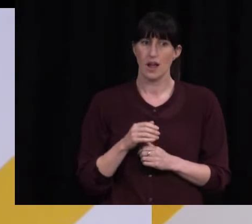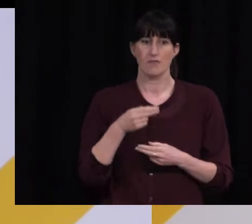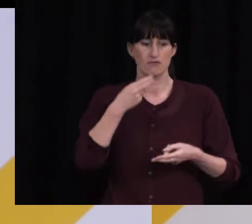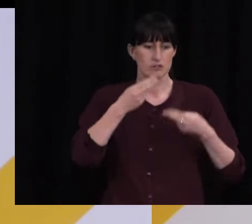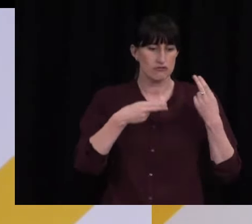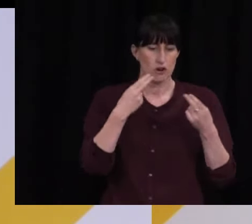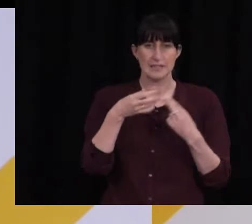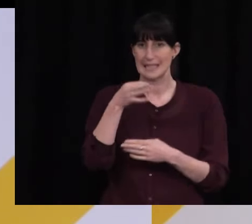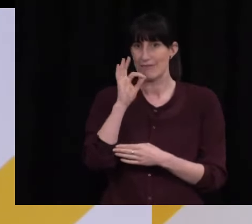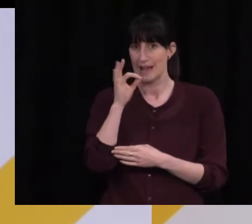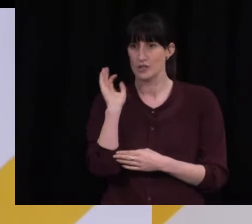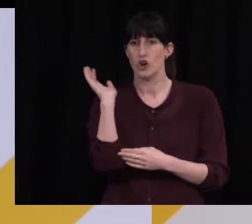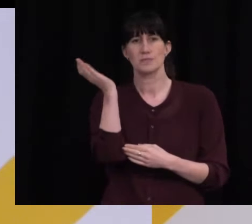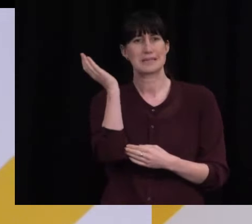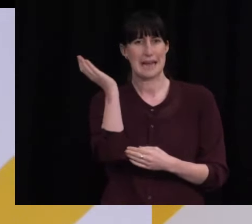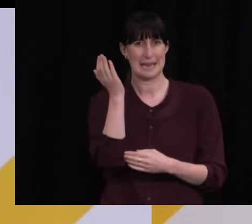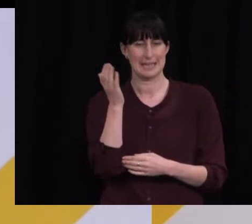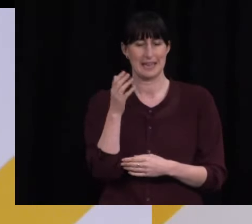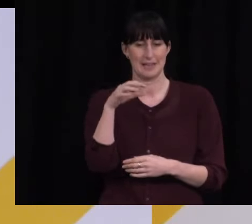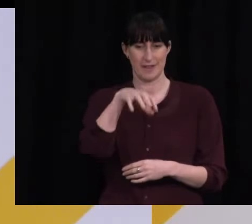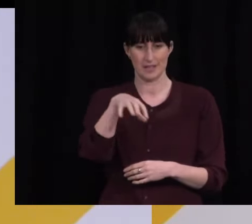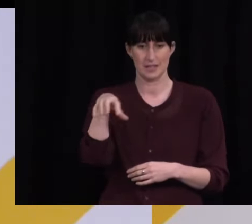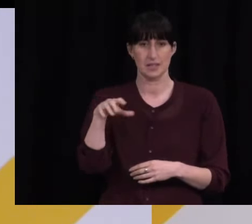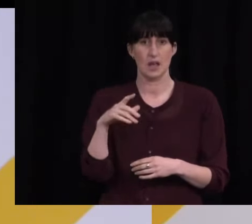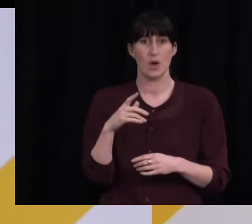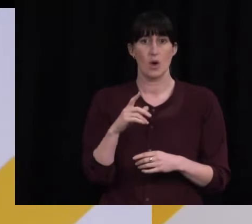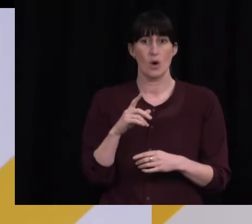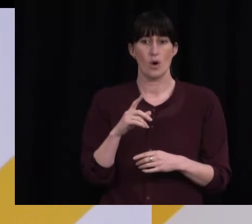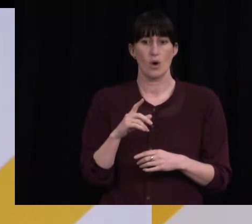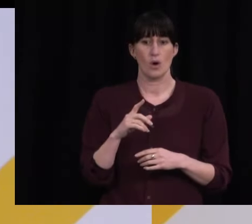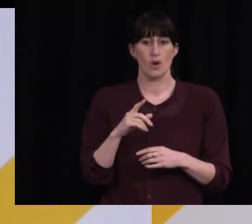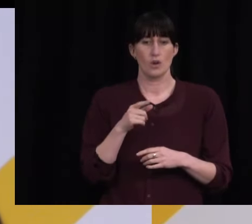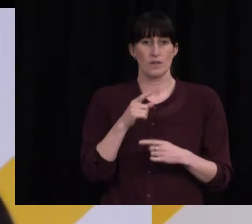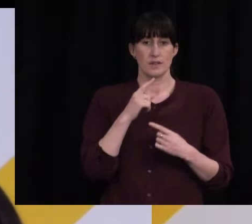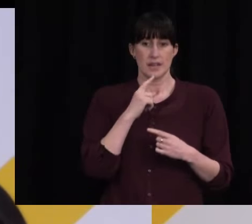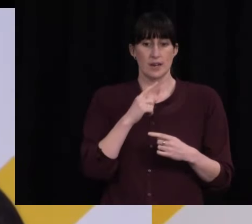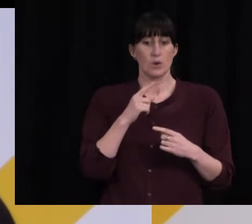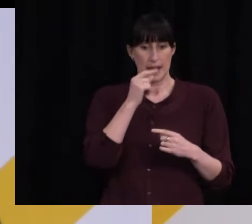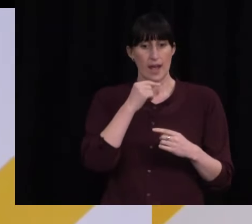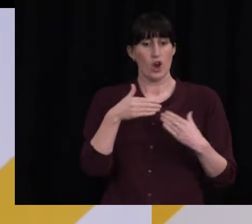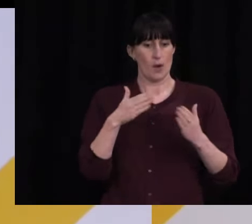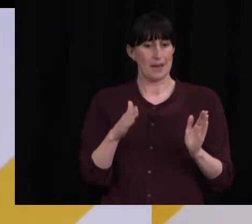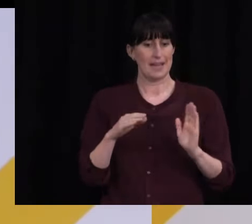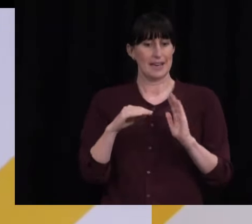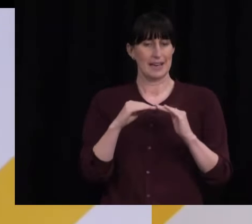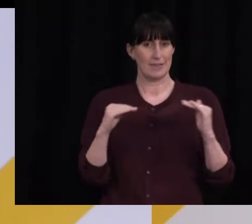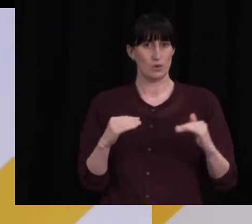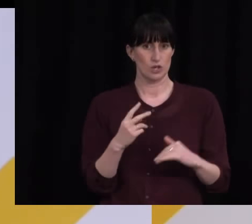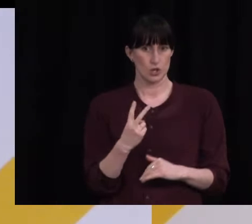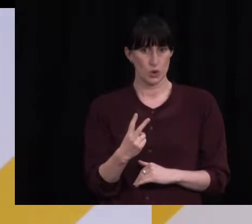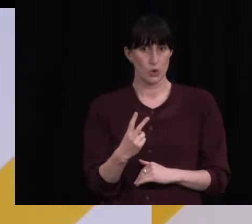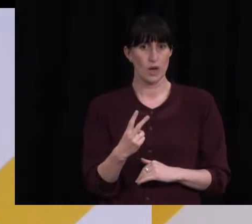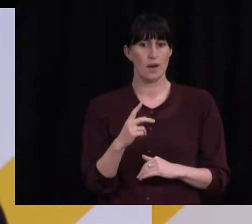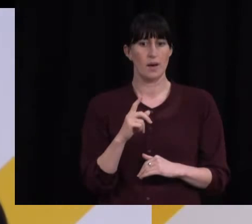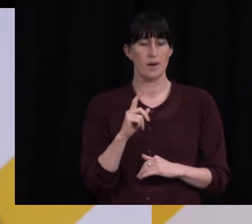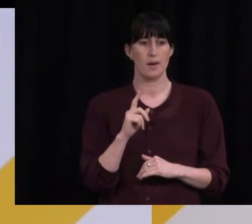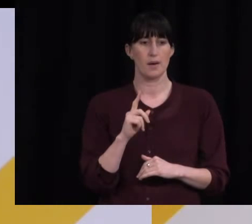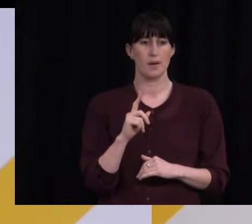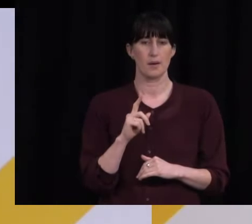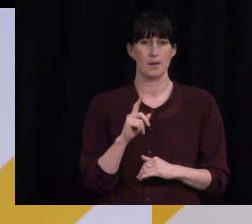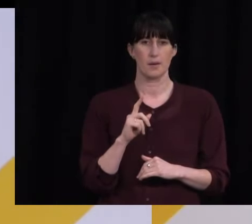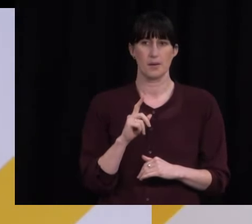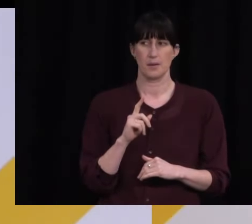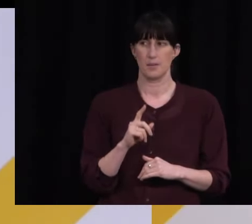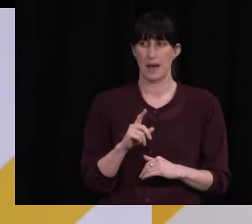maybe saying you can only open under level 2. So as I've said, if you're requiring jabs. yeah, as I've said, the use of